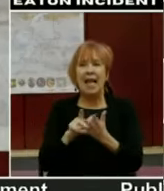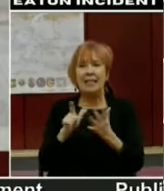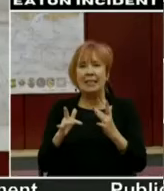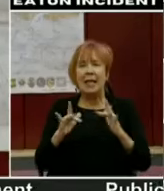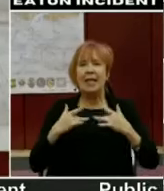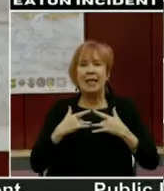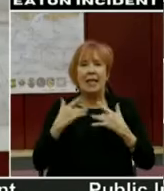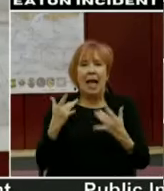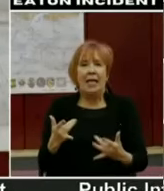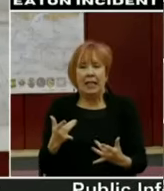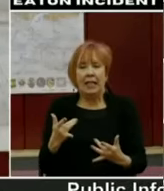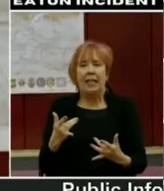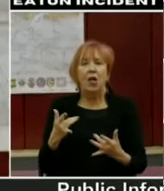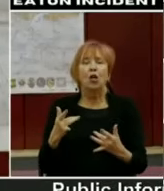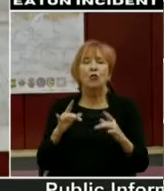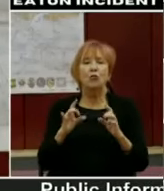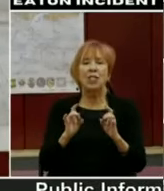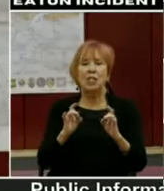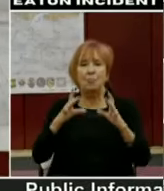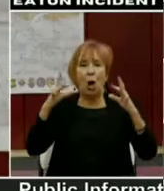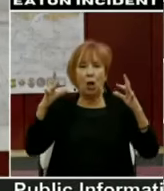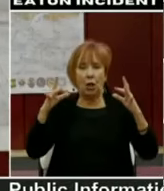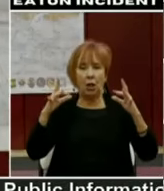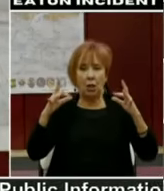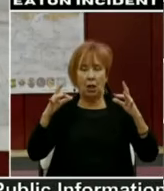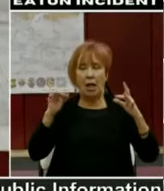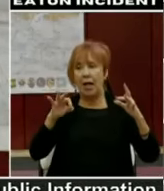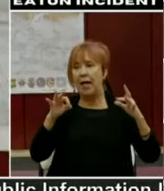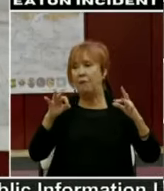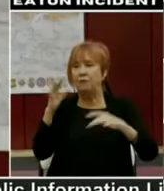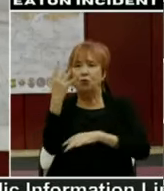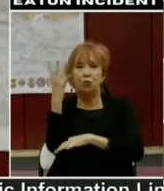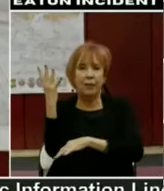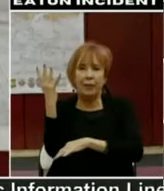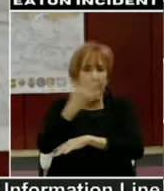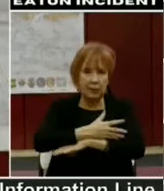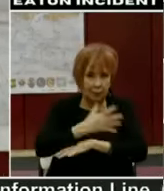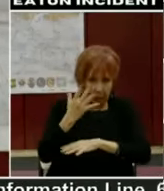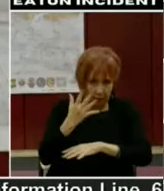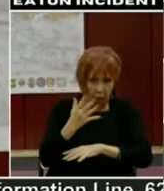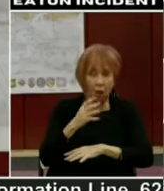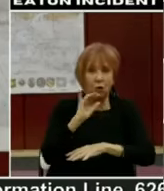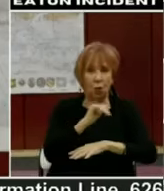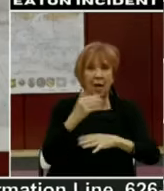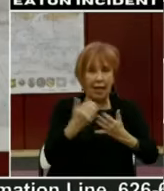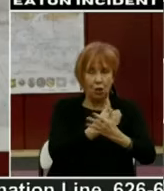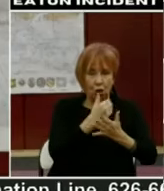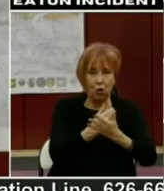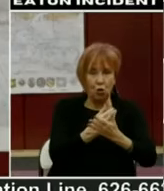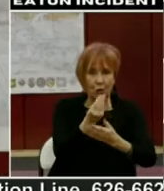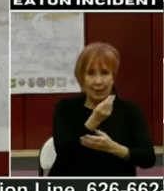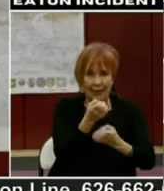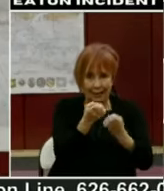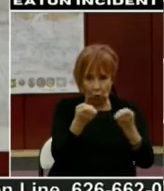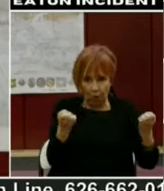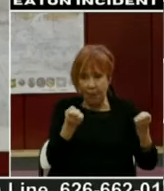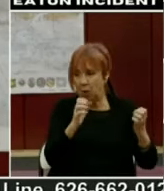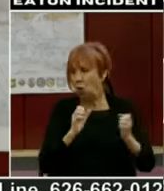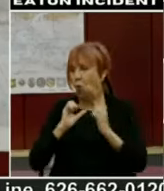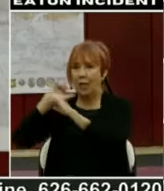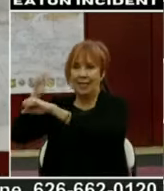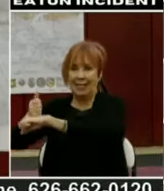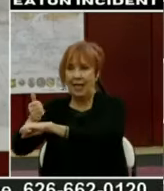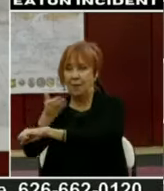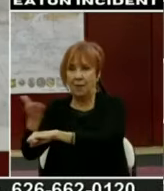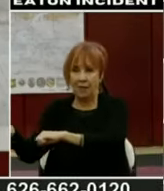frond comes into contact with it. What we will be doing when we rebuild the grid is all the wire in high fire risk areas will be